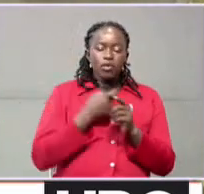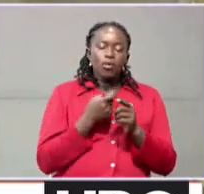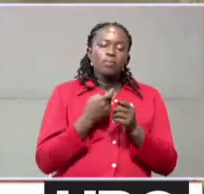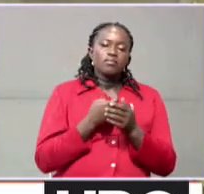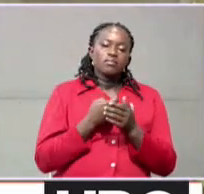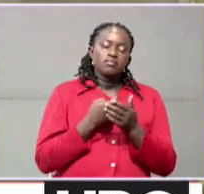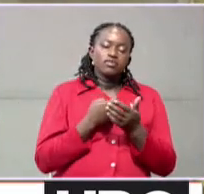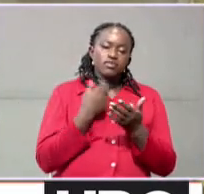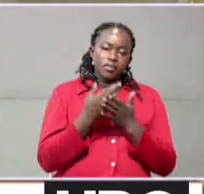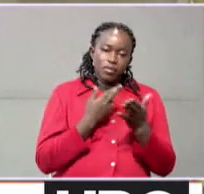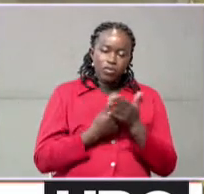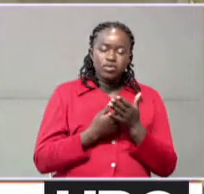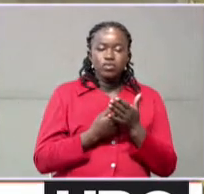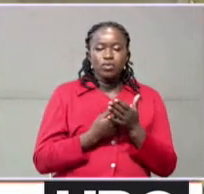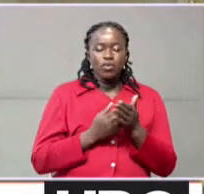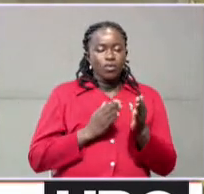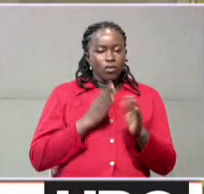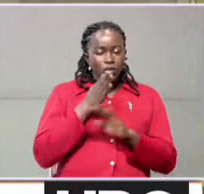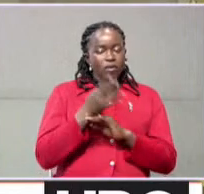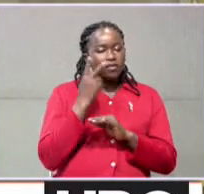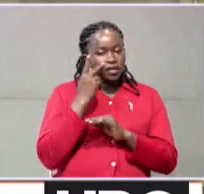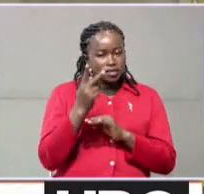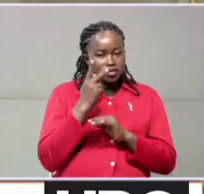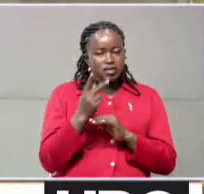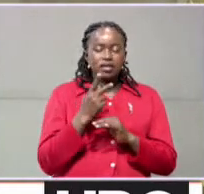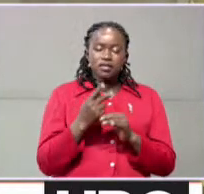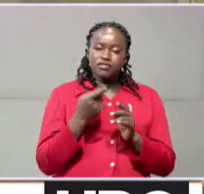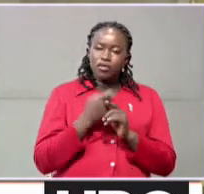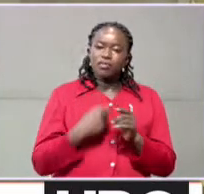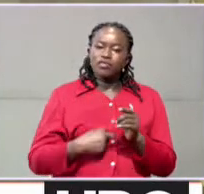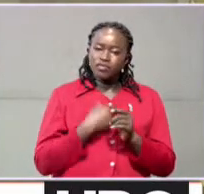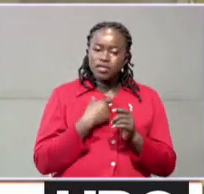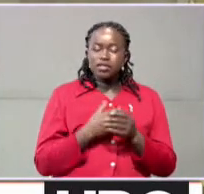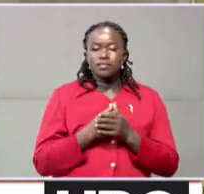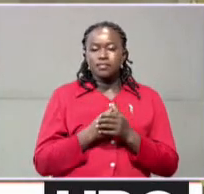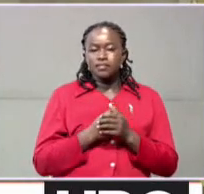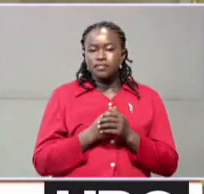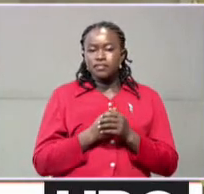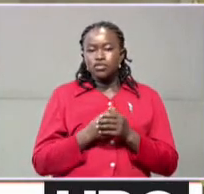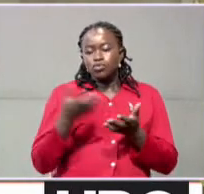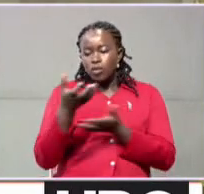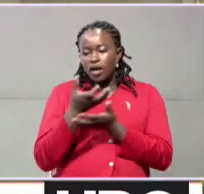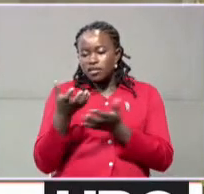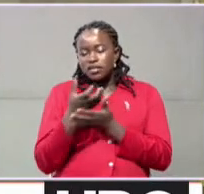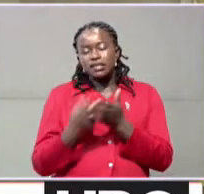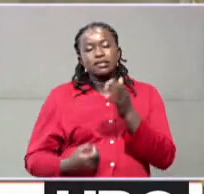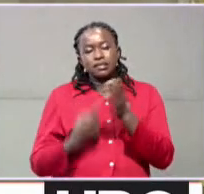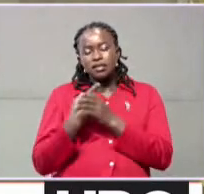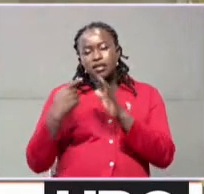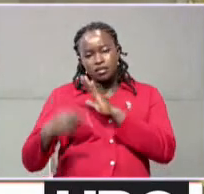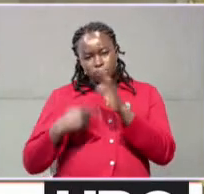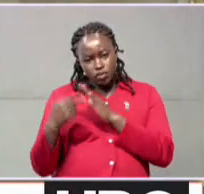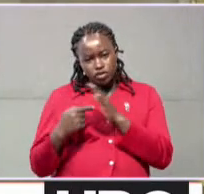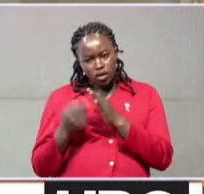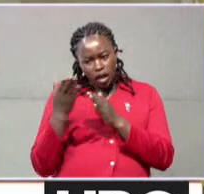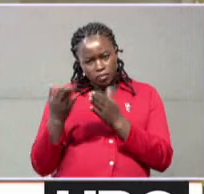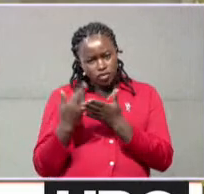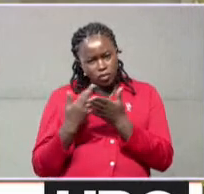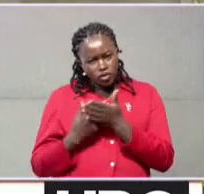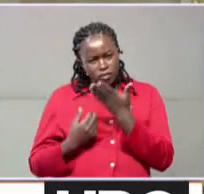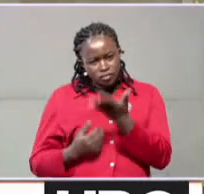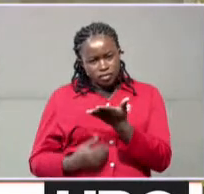by the lead of opposition and the opposition shadow cabinet the ergon region to assess the disaster situation is it applauded